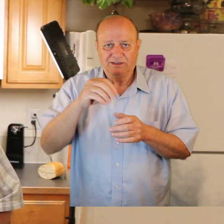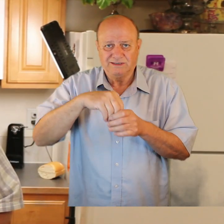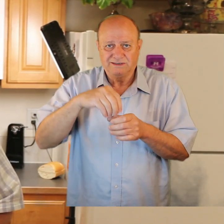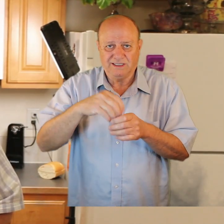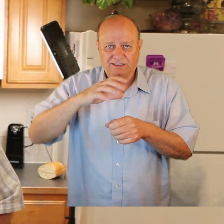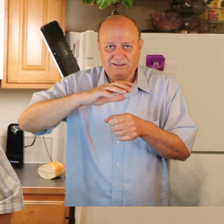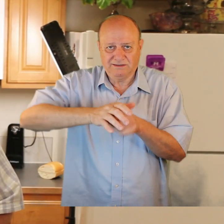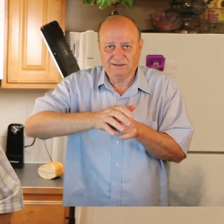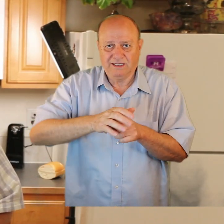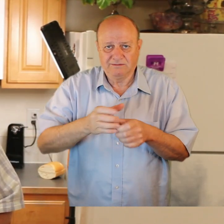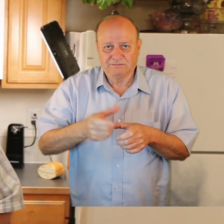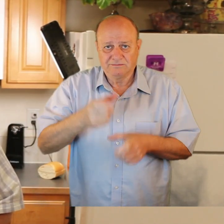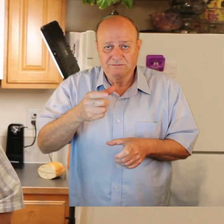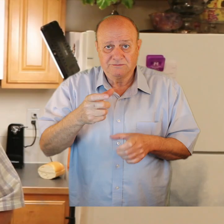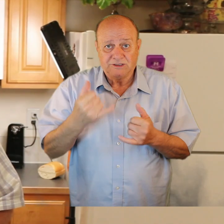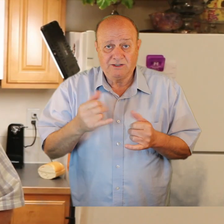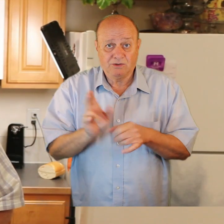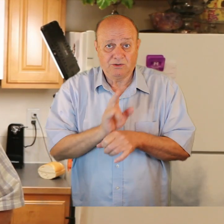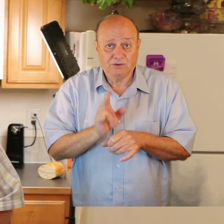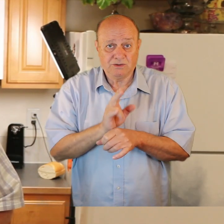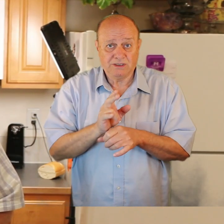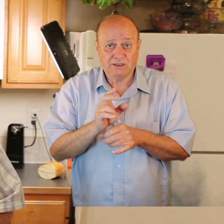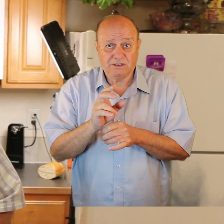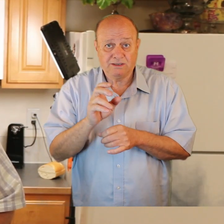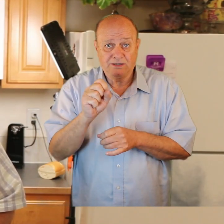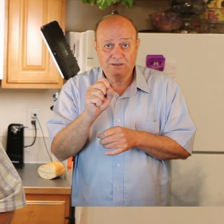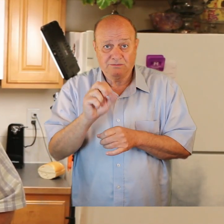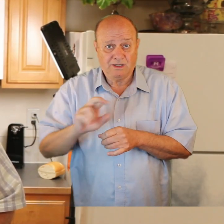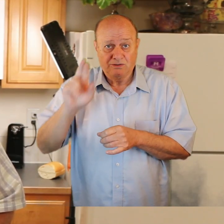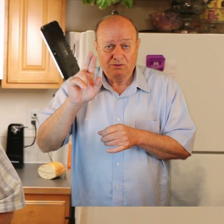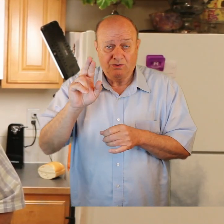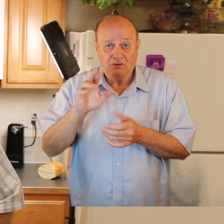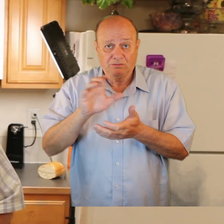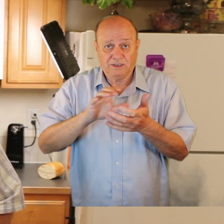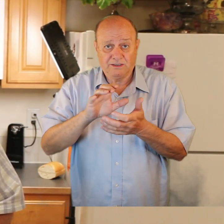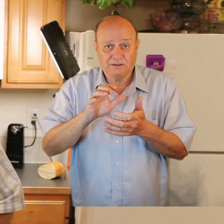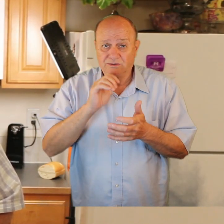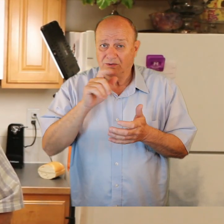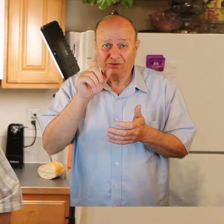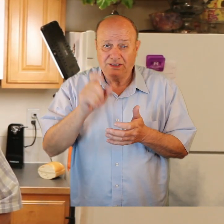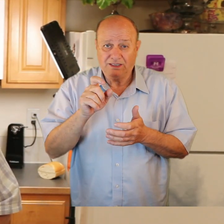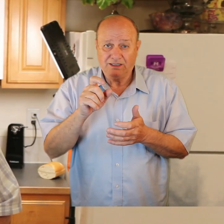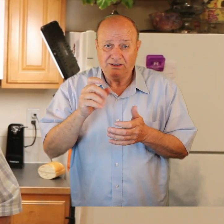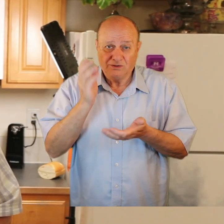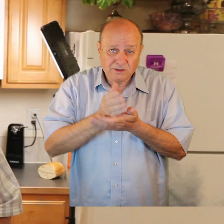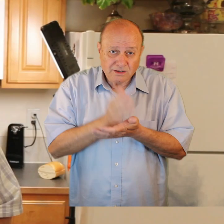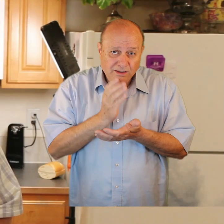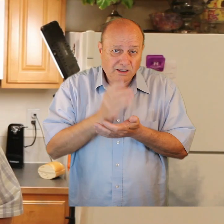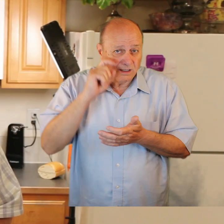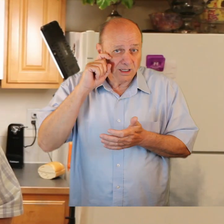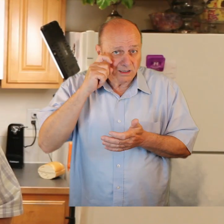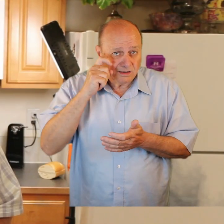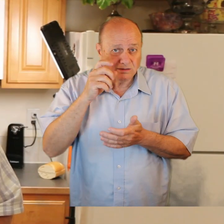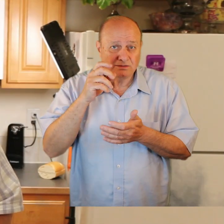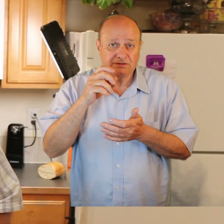By using the Spice Road blends, we're able to not cut onions and smash garlic and measure 4 and 5 kinds